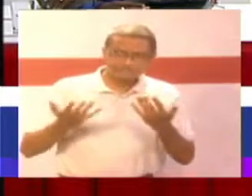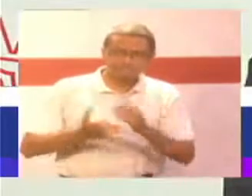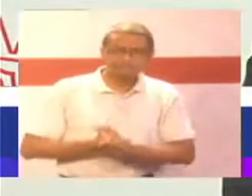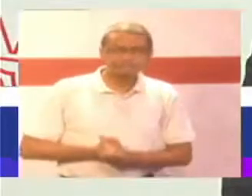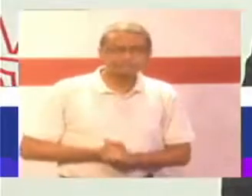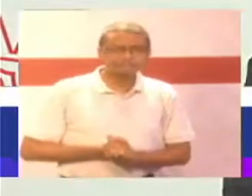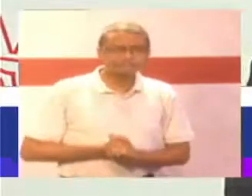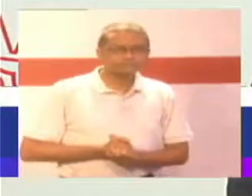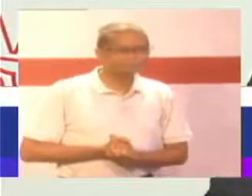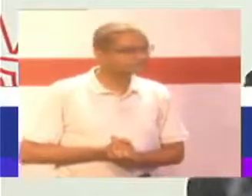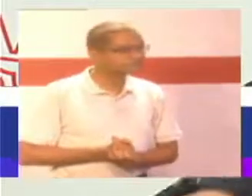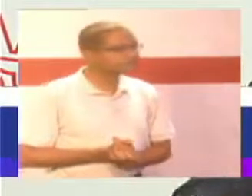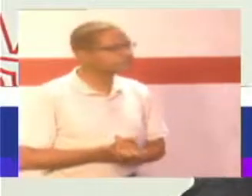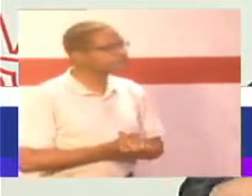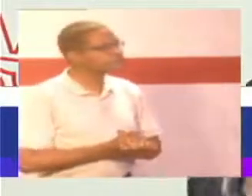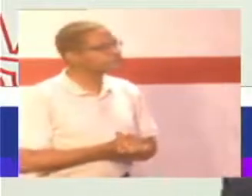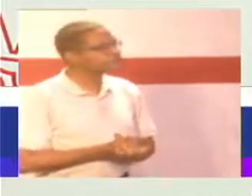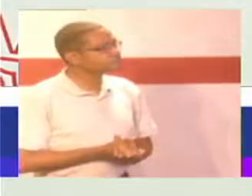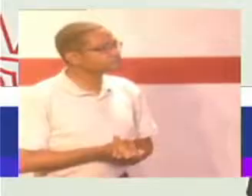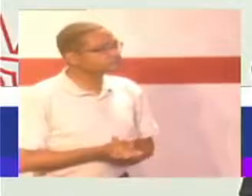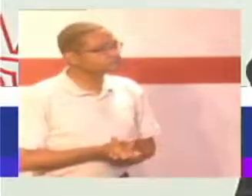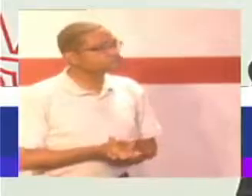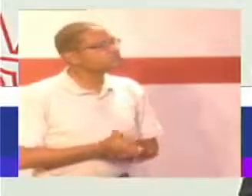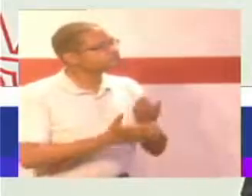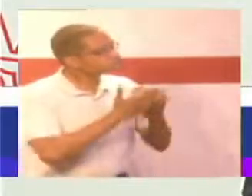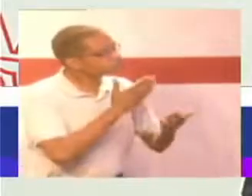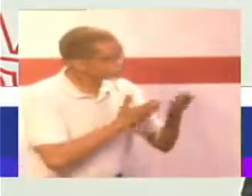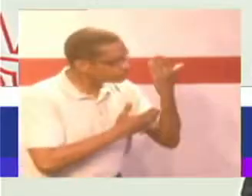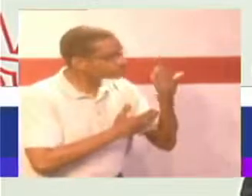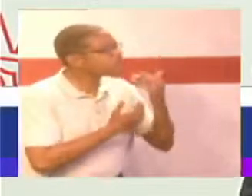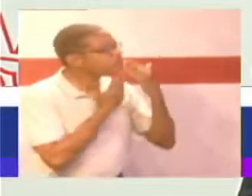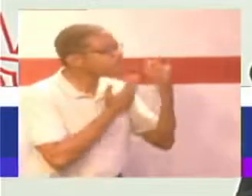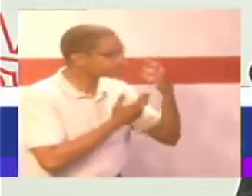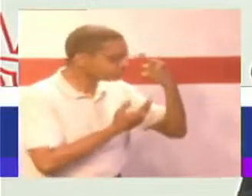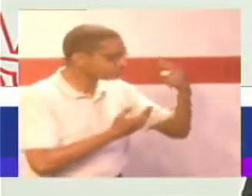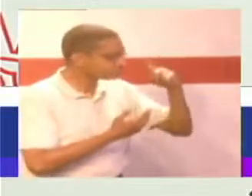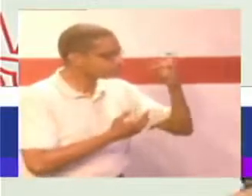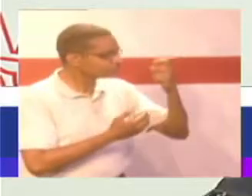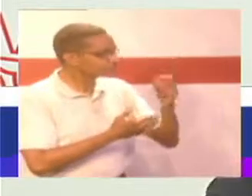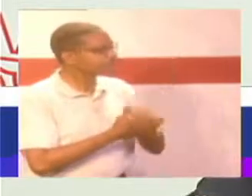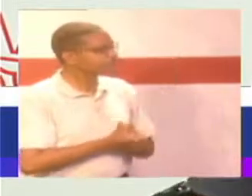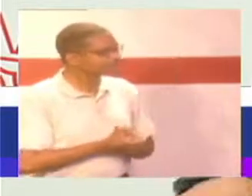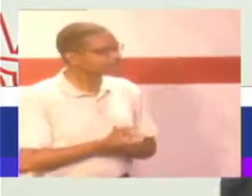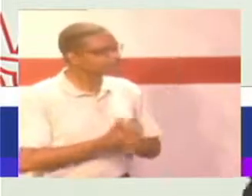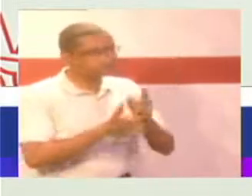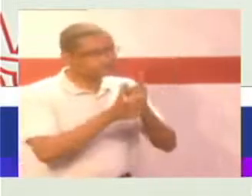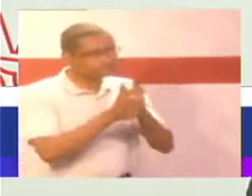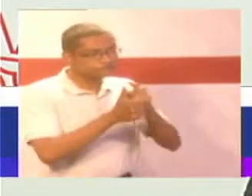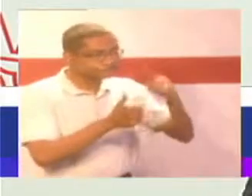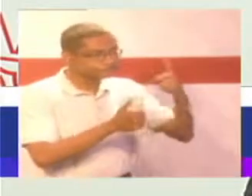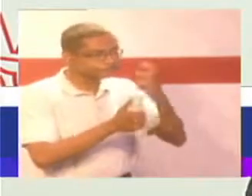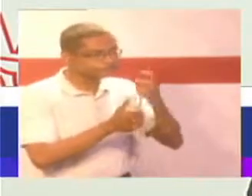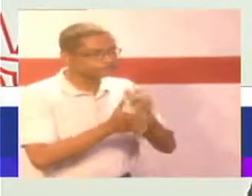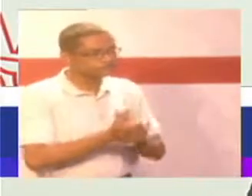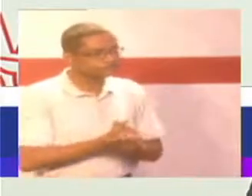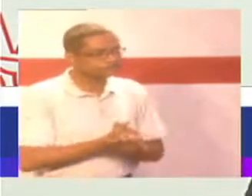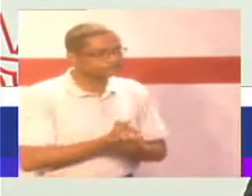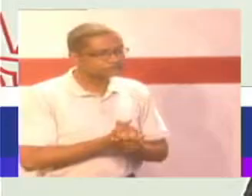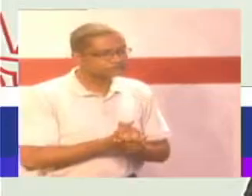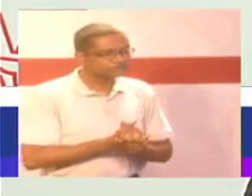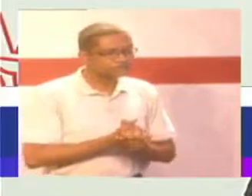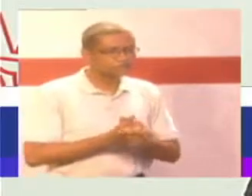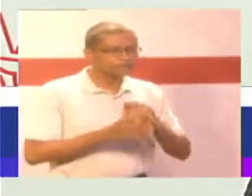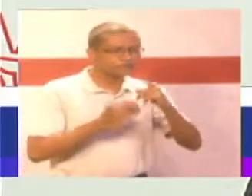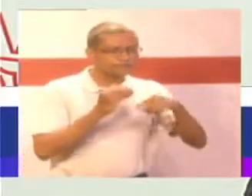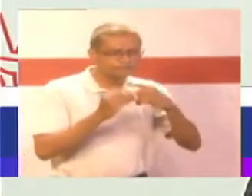Good morning, Richard. Thank you very much for that question. The first part of your question dealt with the